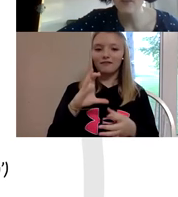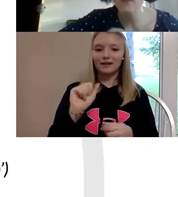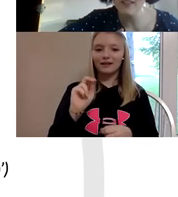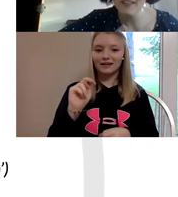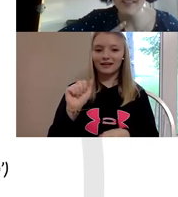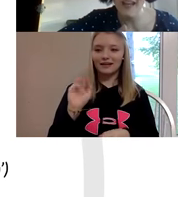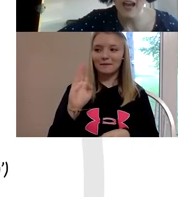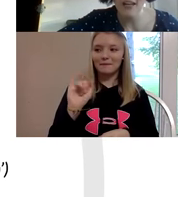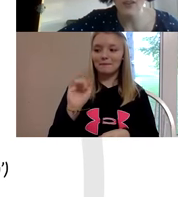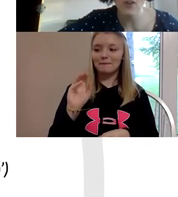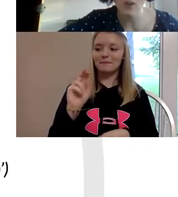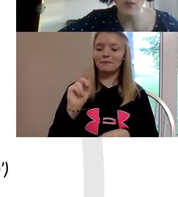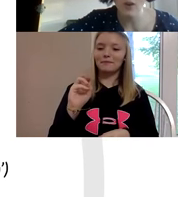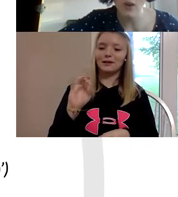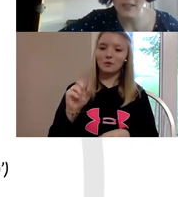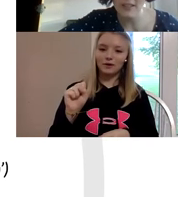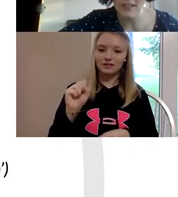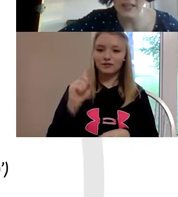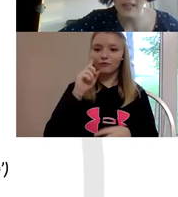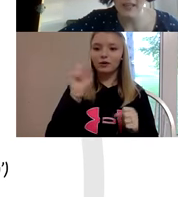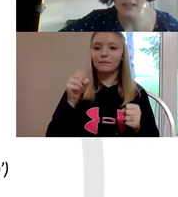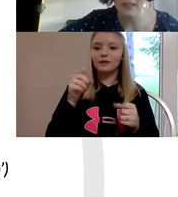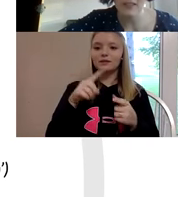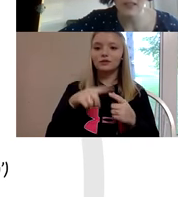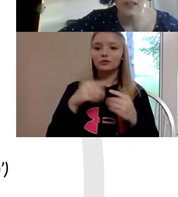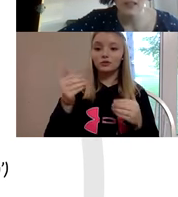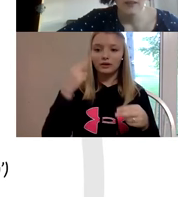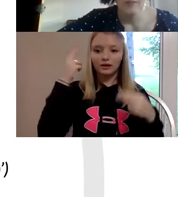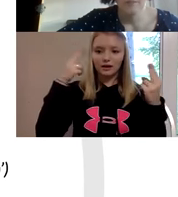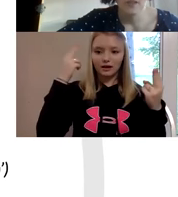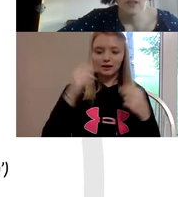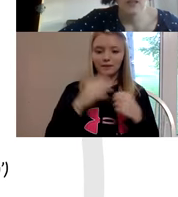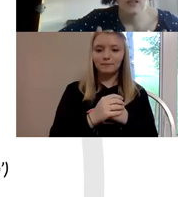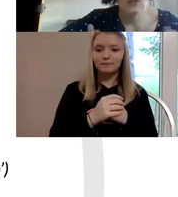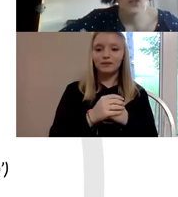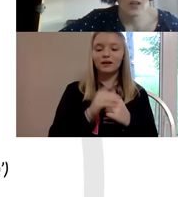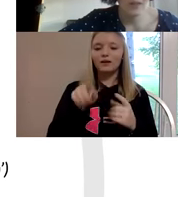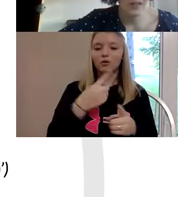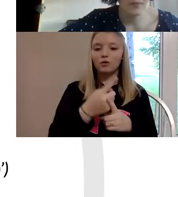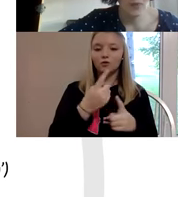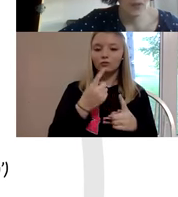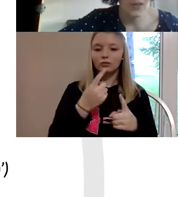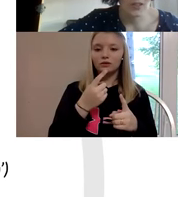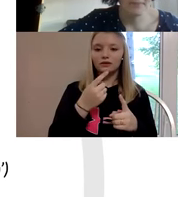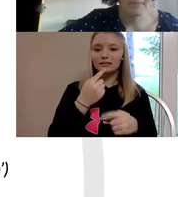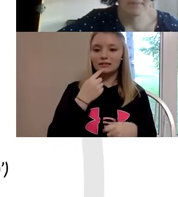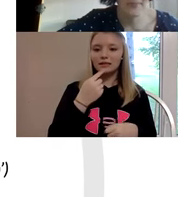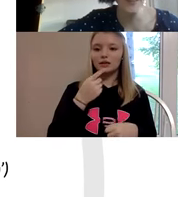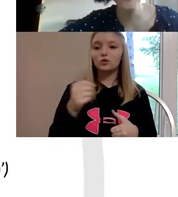For the ability to get high. So all that to say is, you're not gonna with